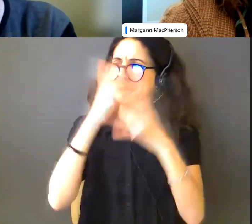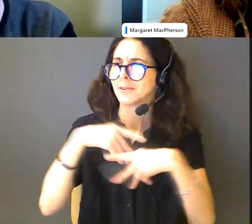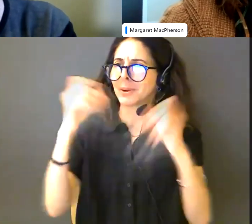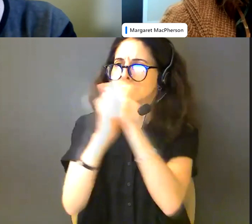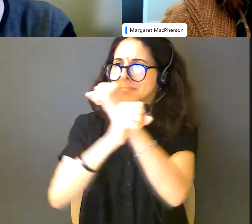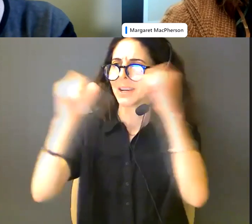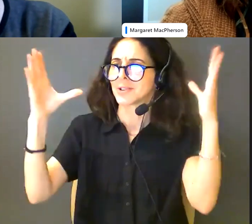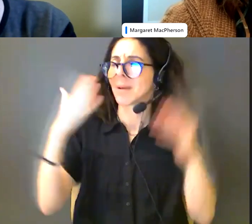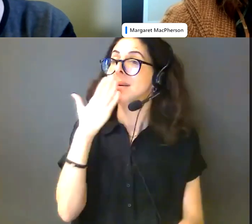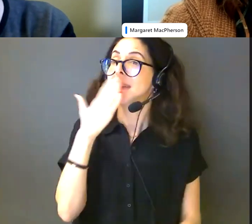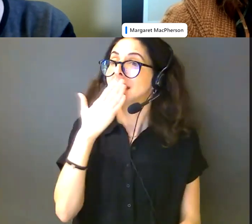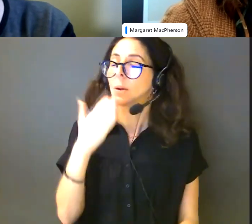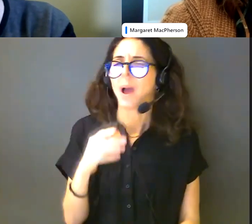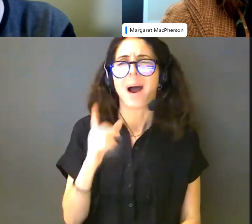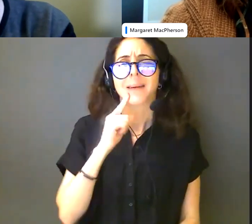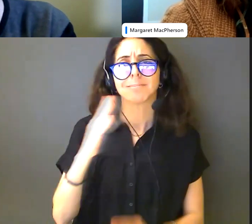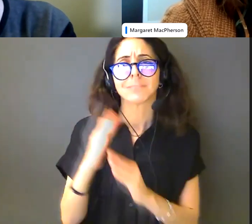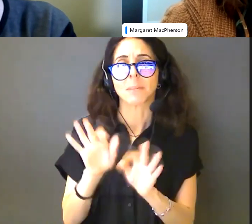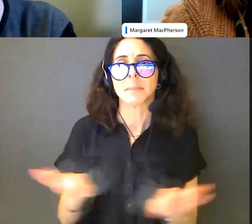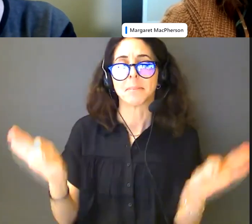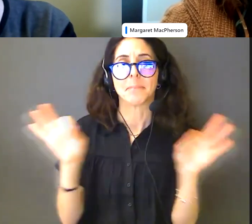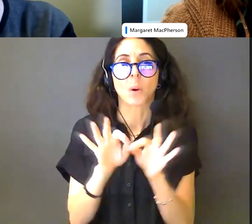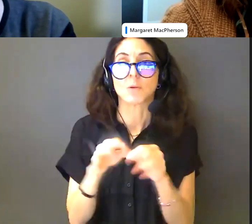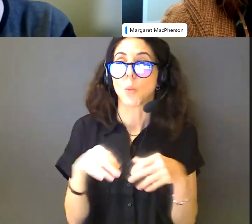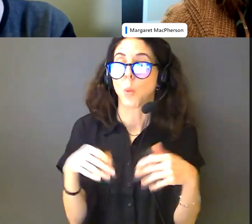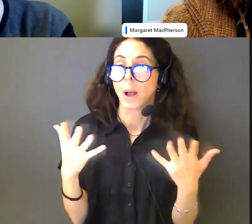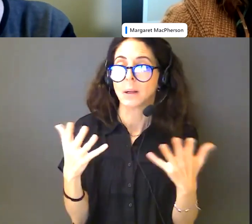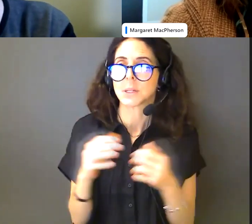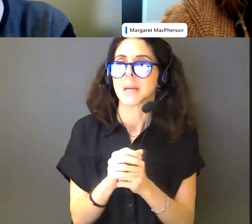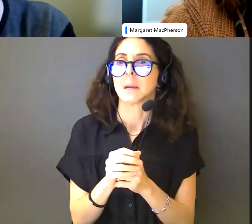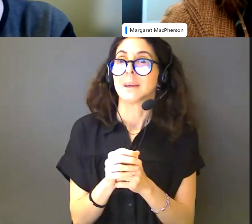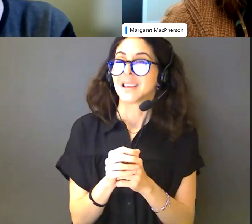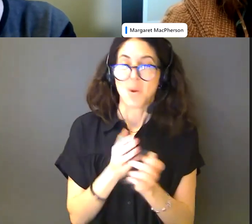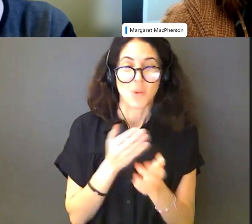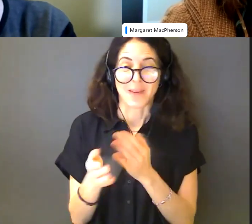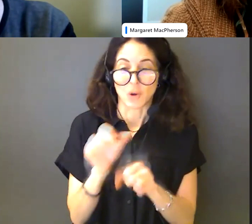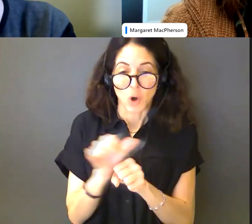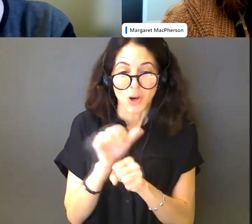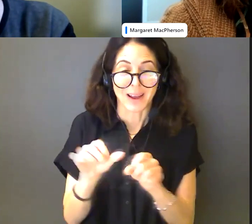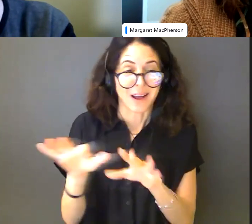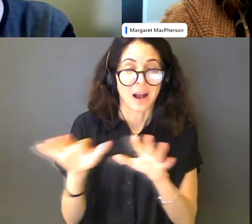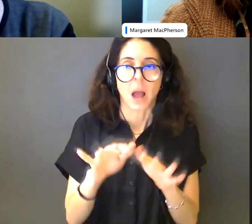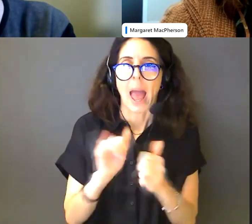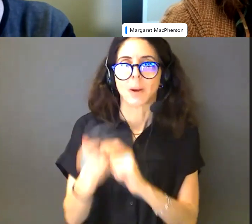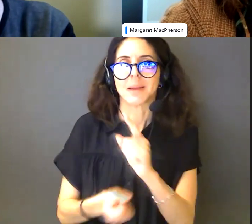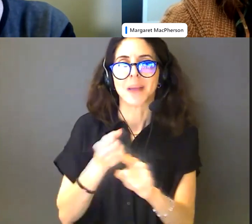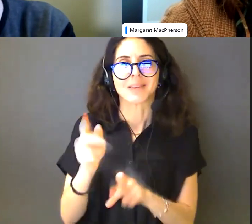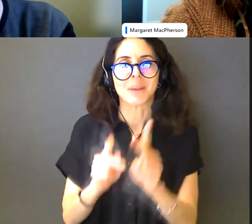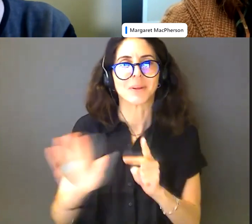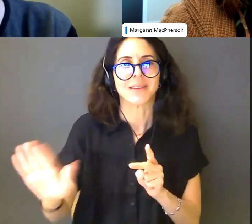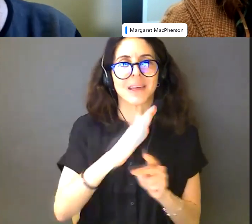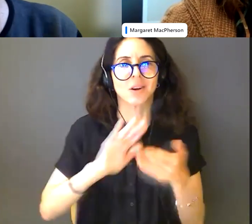you for that. I think it is most important to tie it down to how it actually makes a difference to people in their communities. You know,